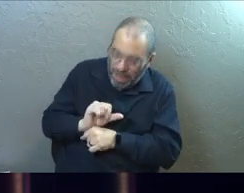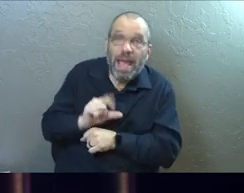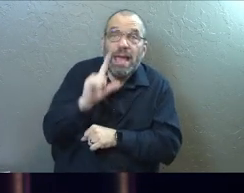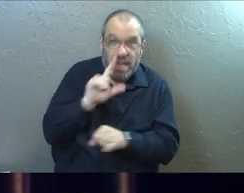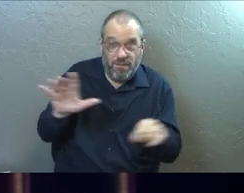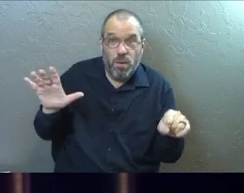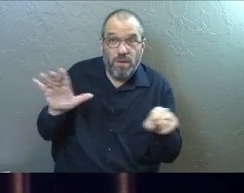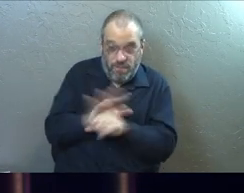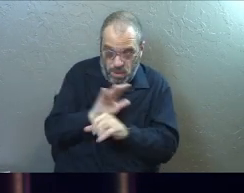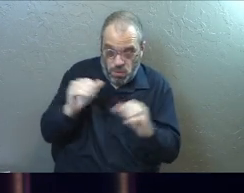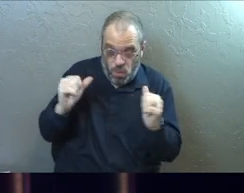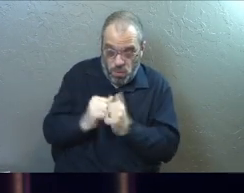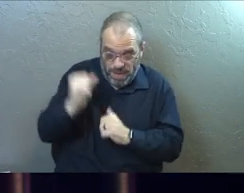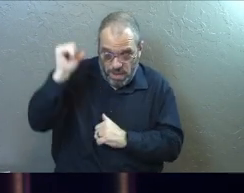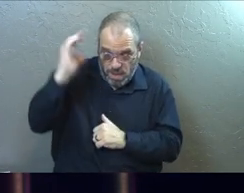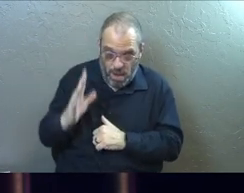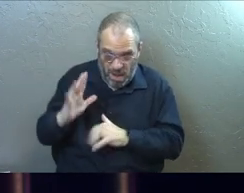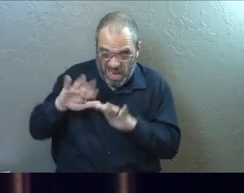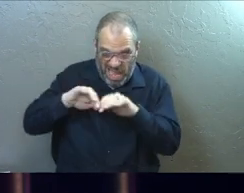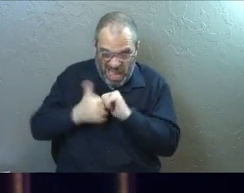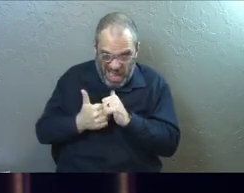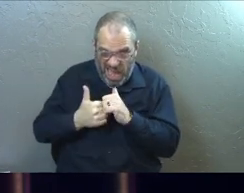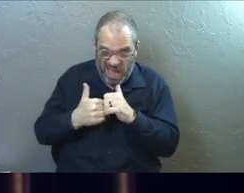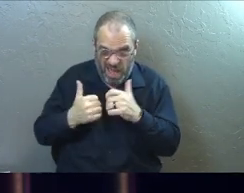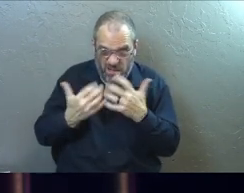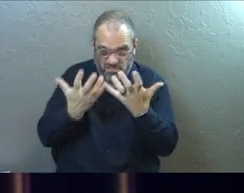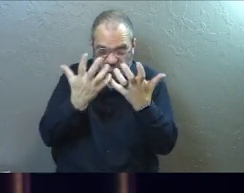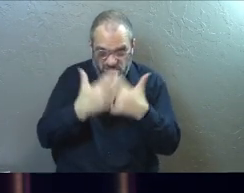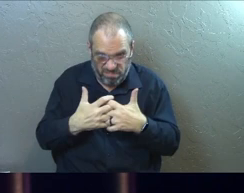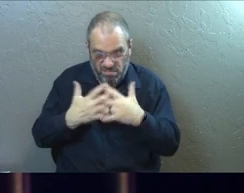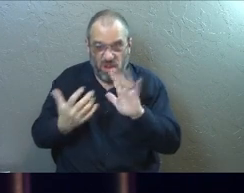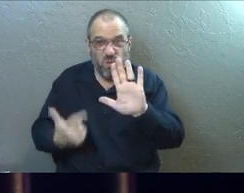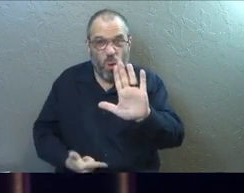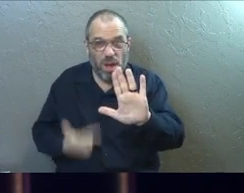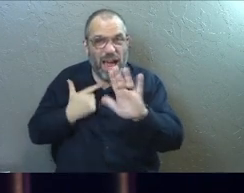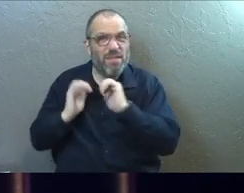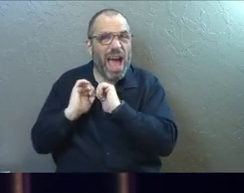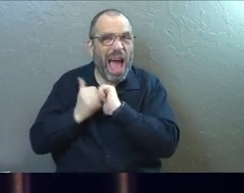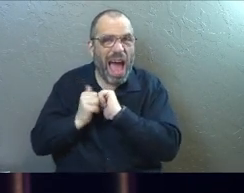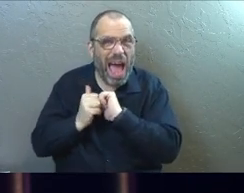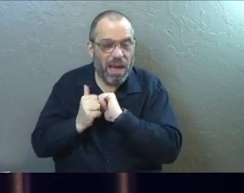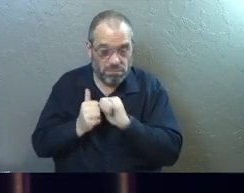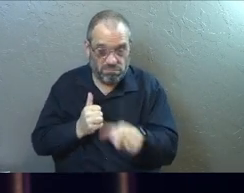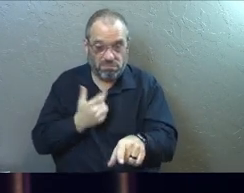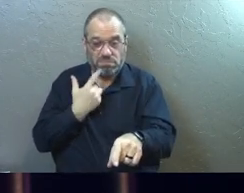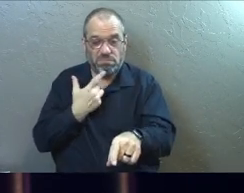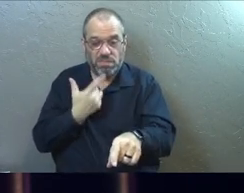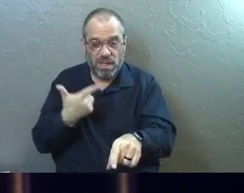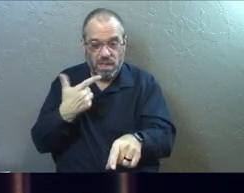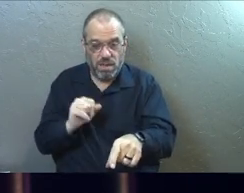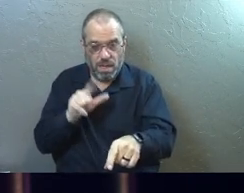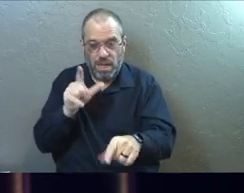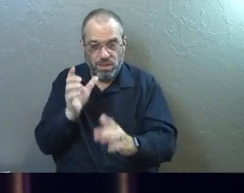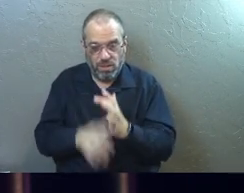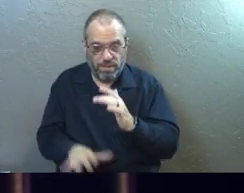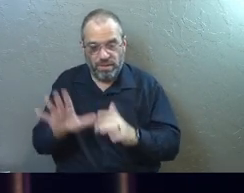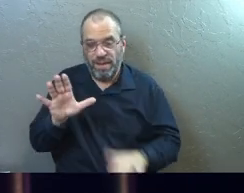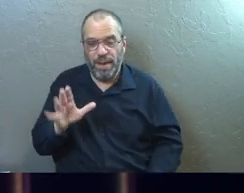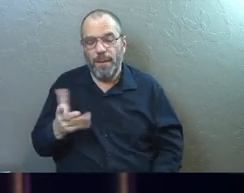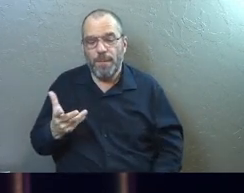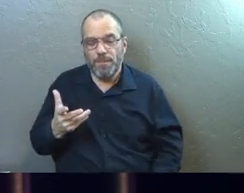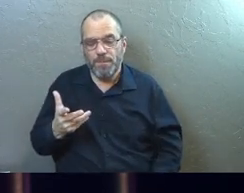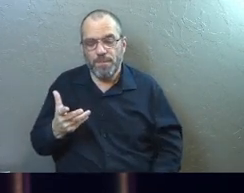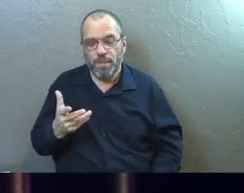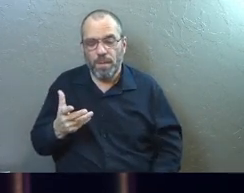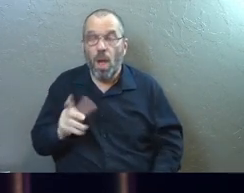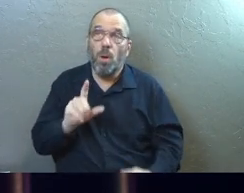are filled up with God, how is this playing itself out in your life? The way he describes this there is,